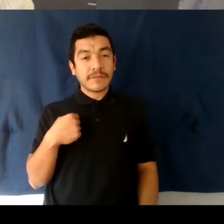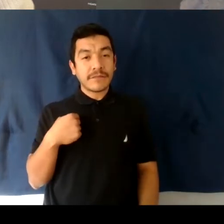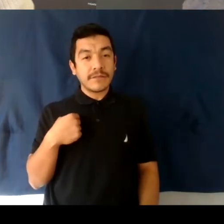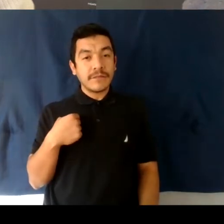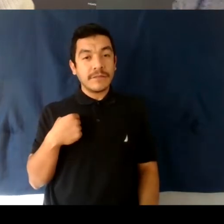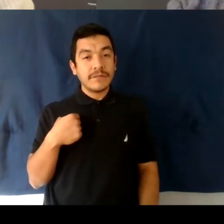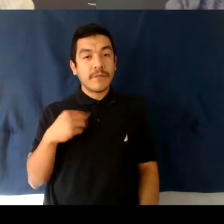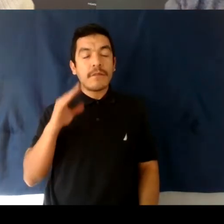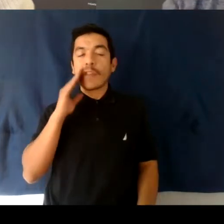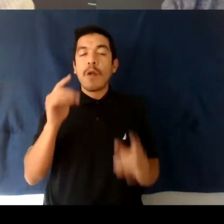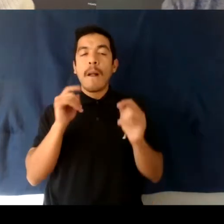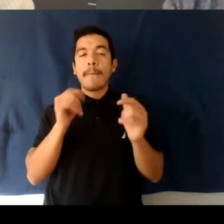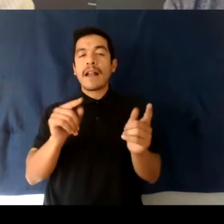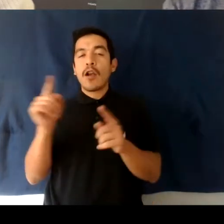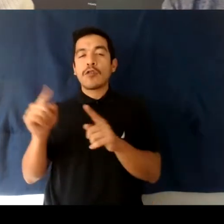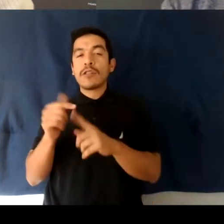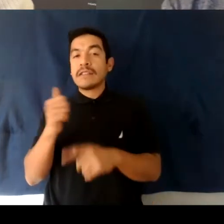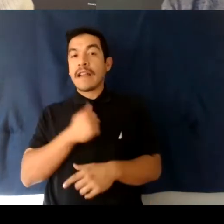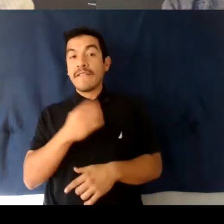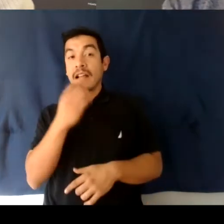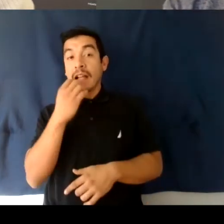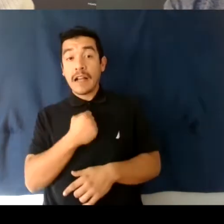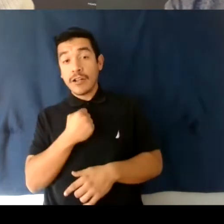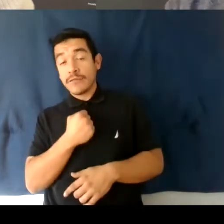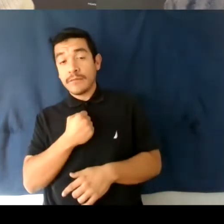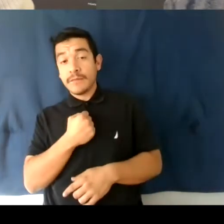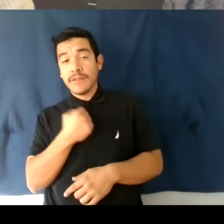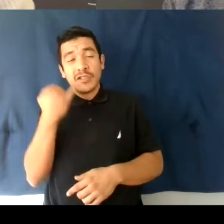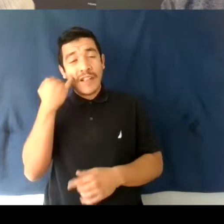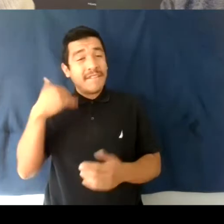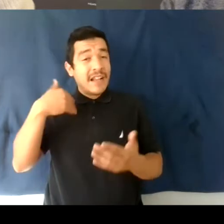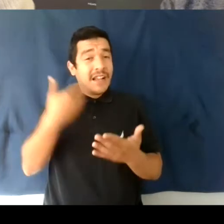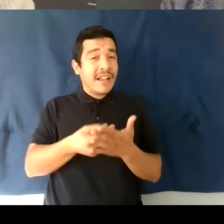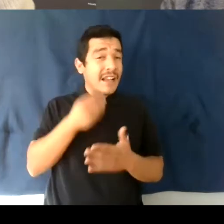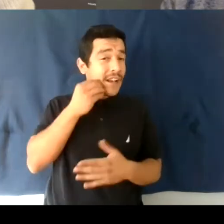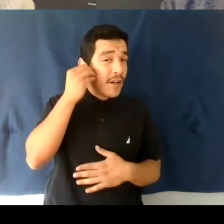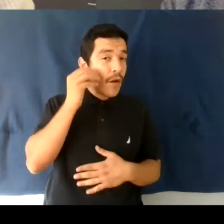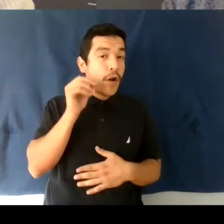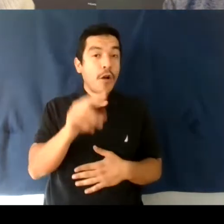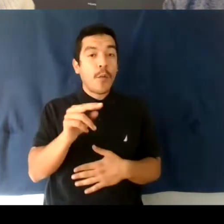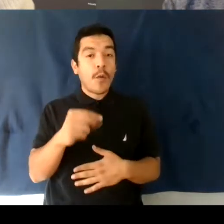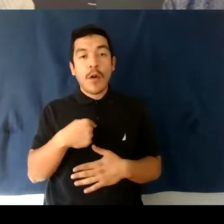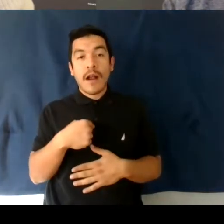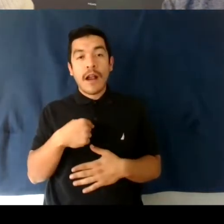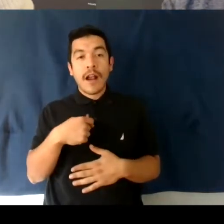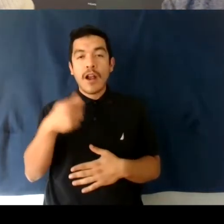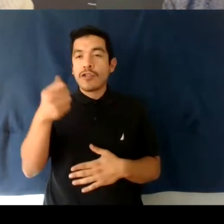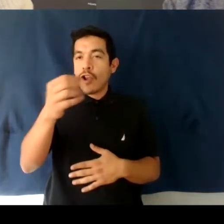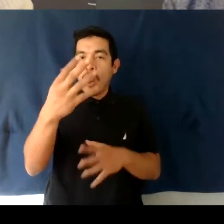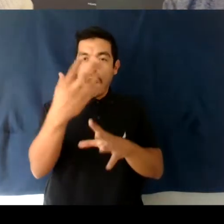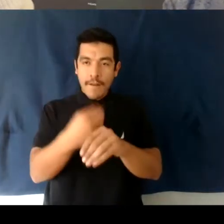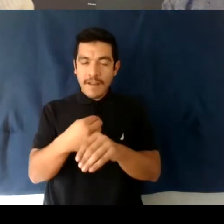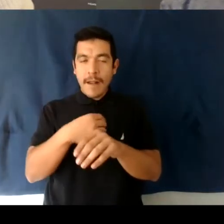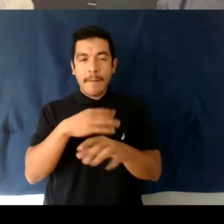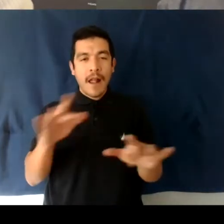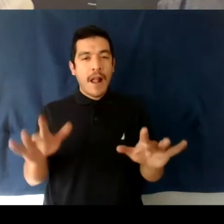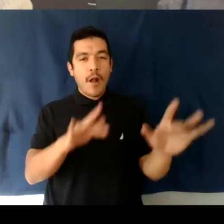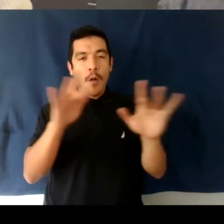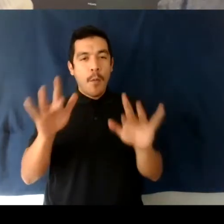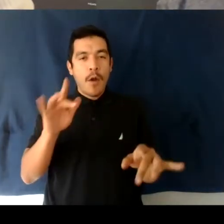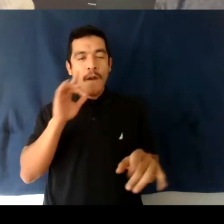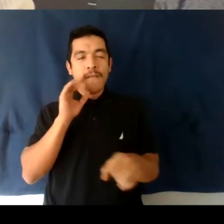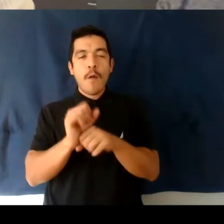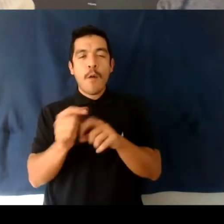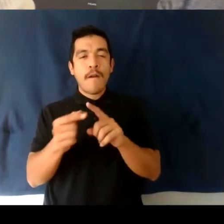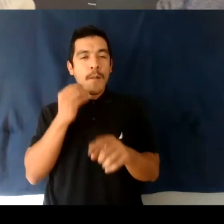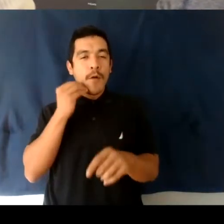I will immediately go to self-care. And so it's like if I get home or I like turn off my computer for like a work from home